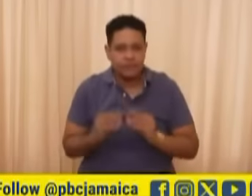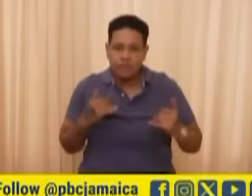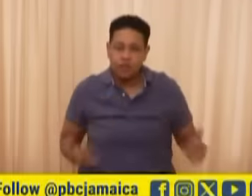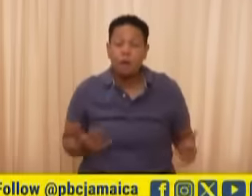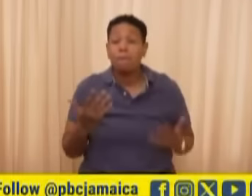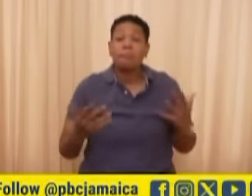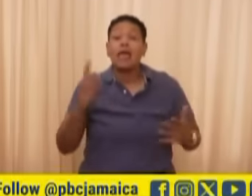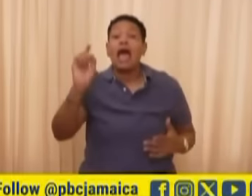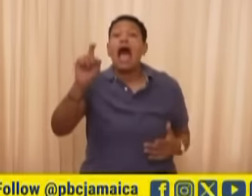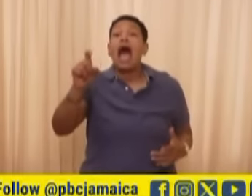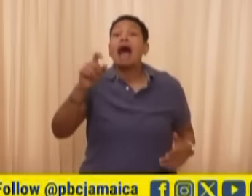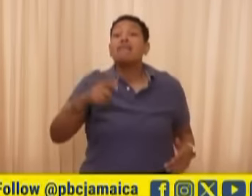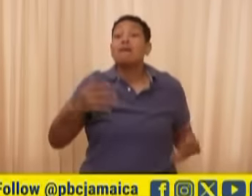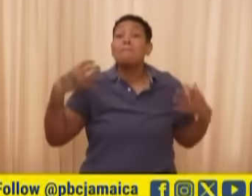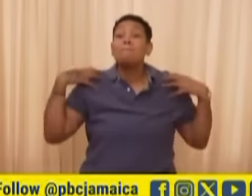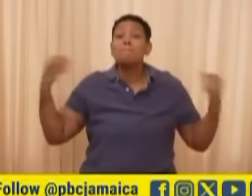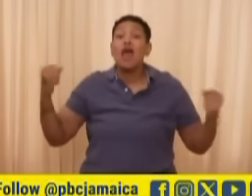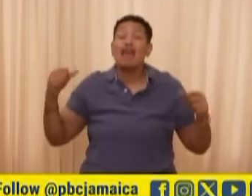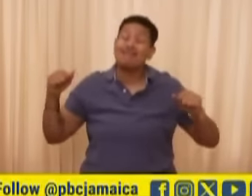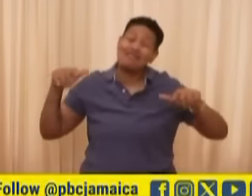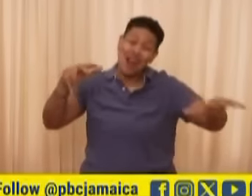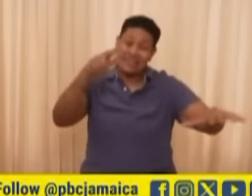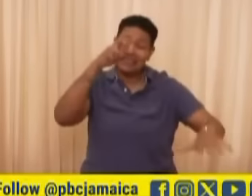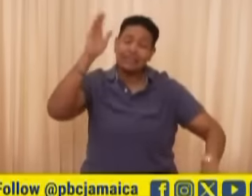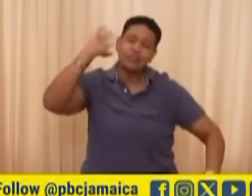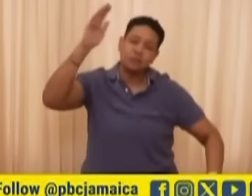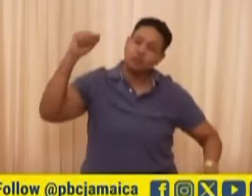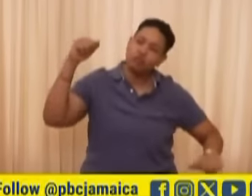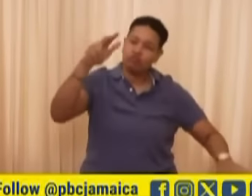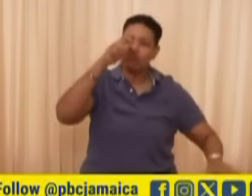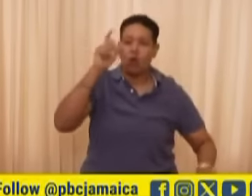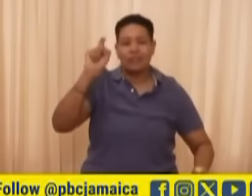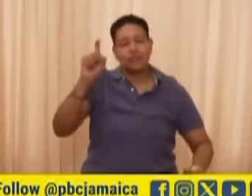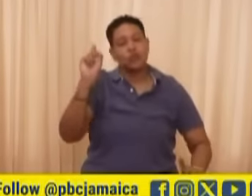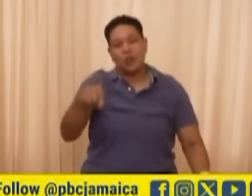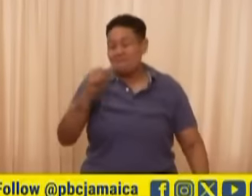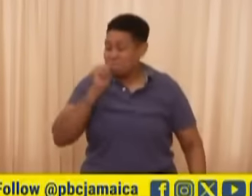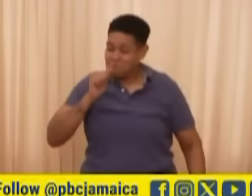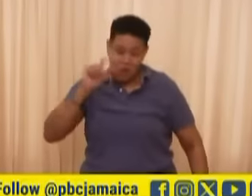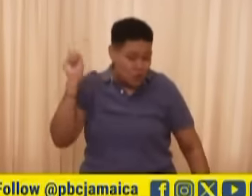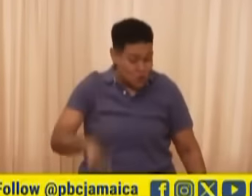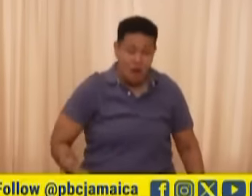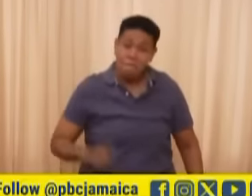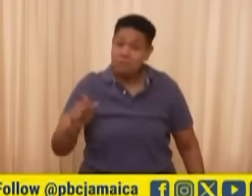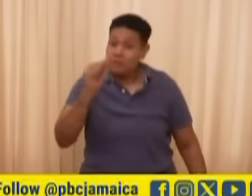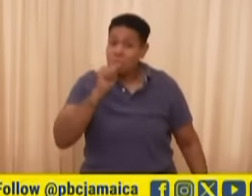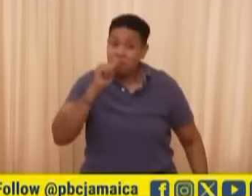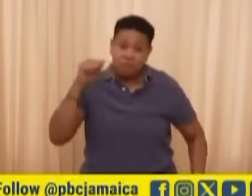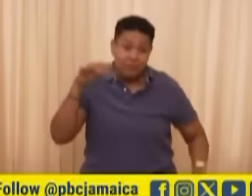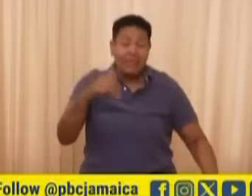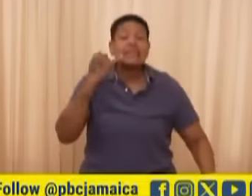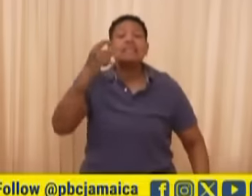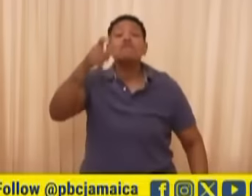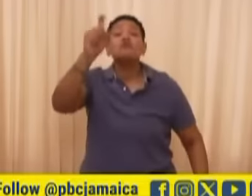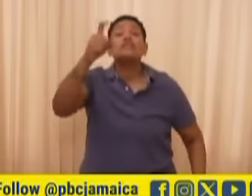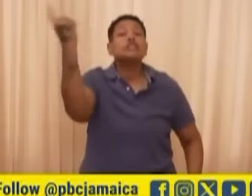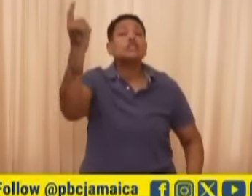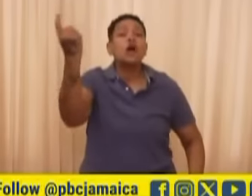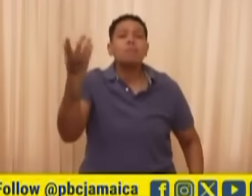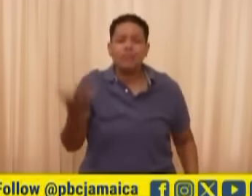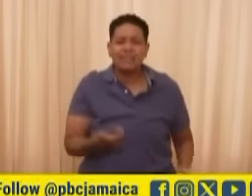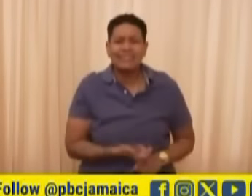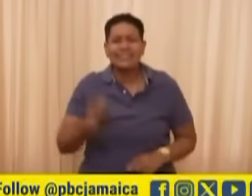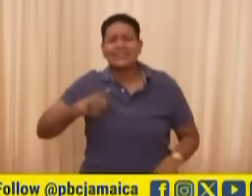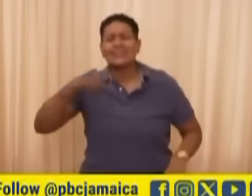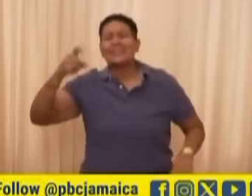to brave the crowds, because there are going to be crowds wherever you need to go. You might have to brave it if you need something.